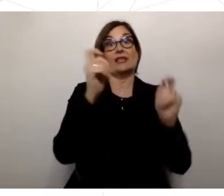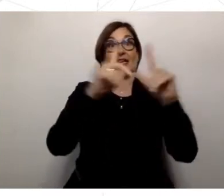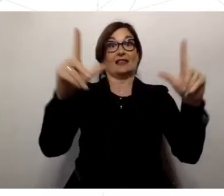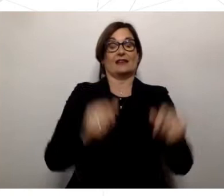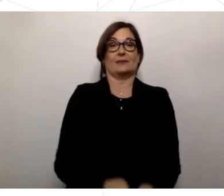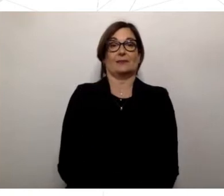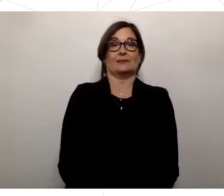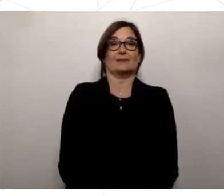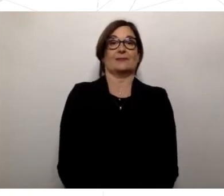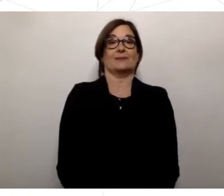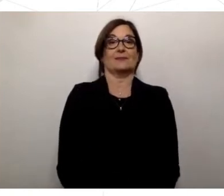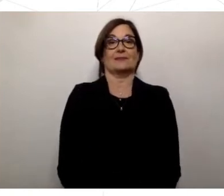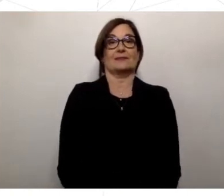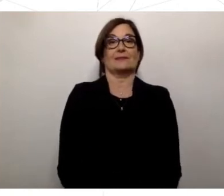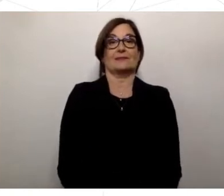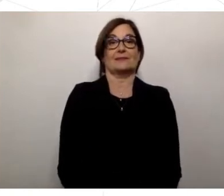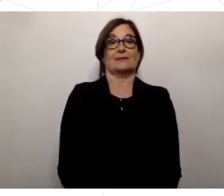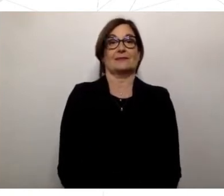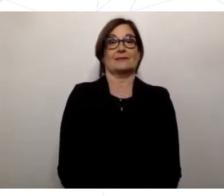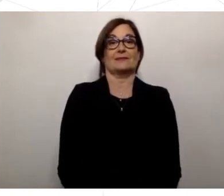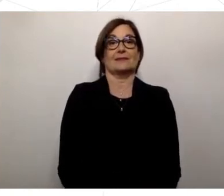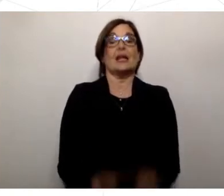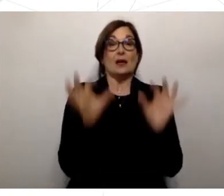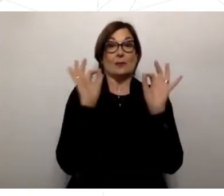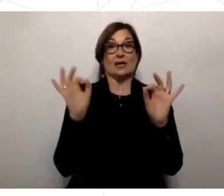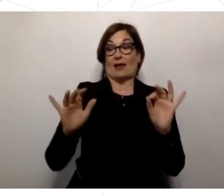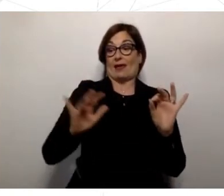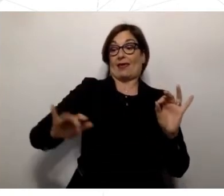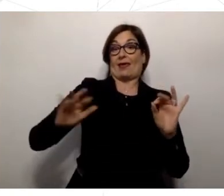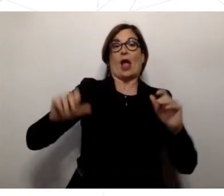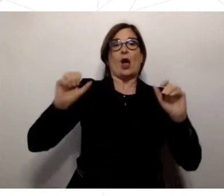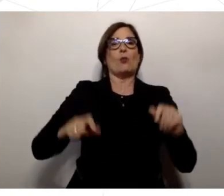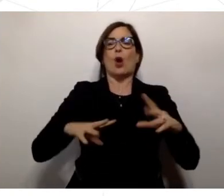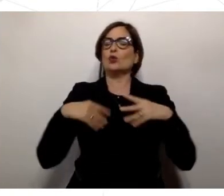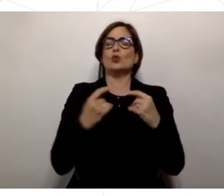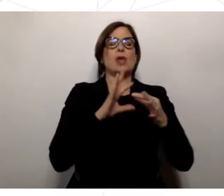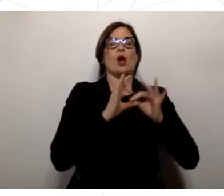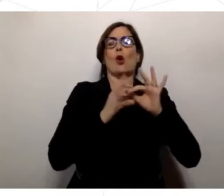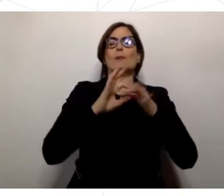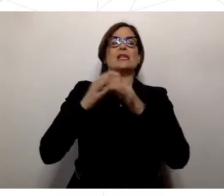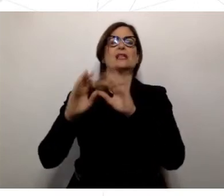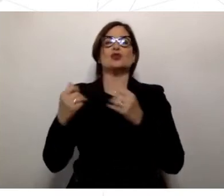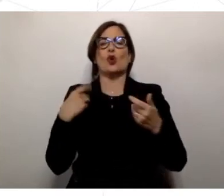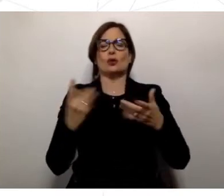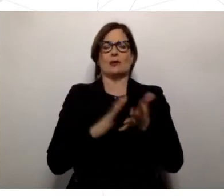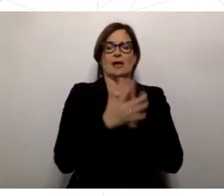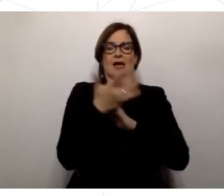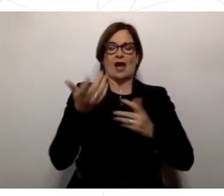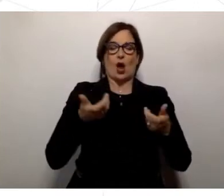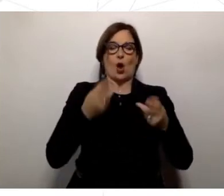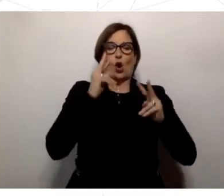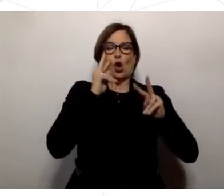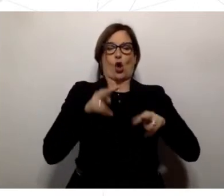Because what this allows us to do is actually configure all of the different combinations that we can use in our